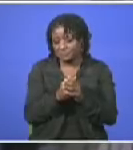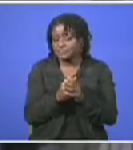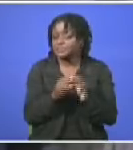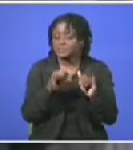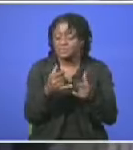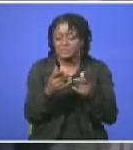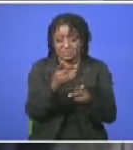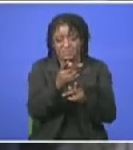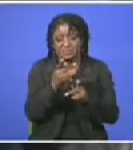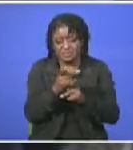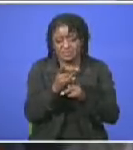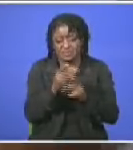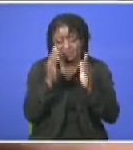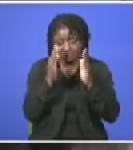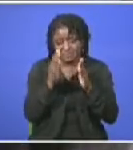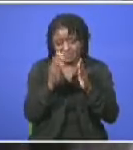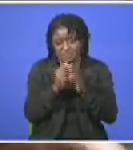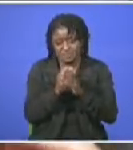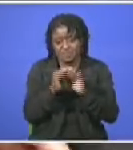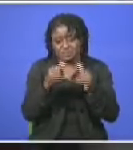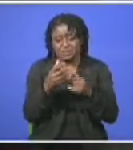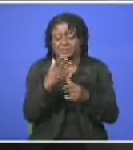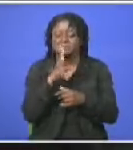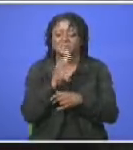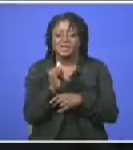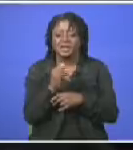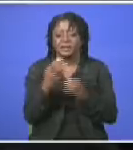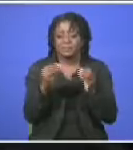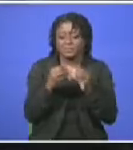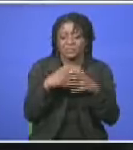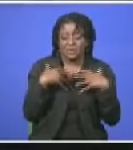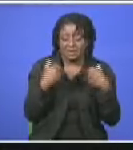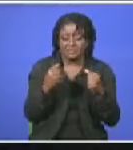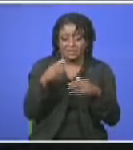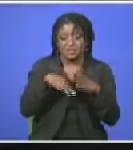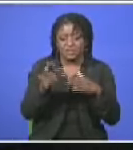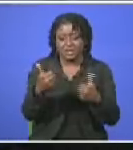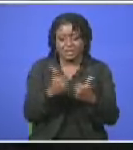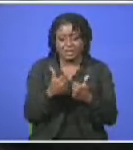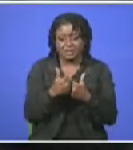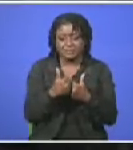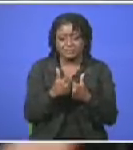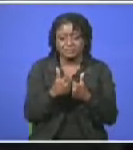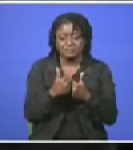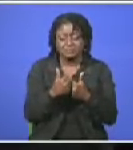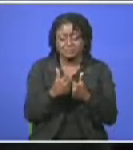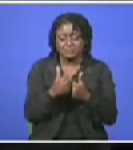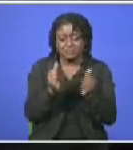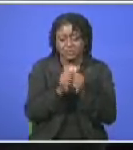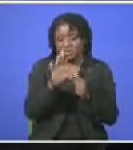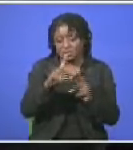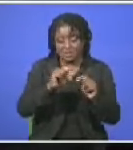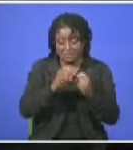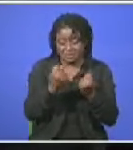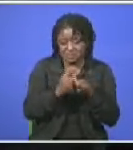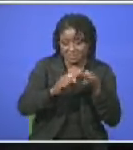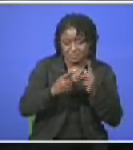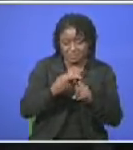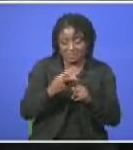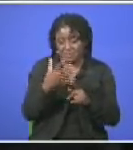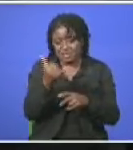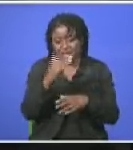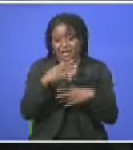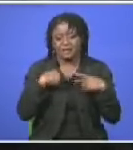day. Just being more confident in your game and your teammates will they will have faith in